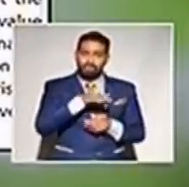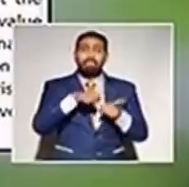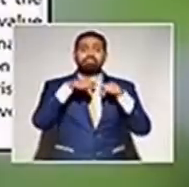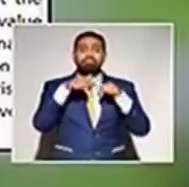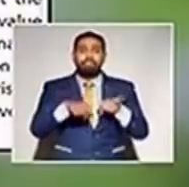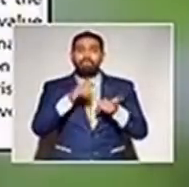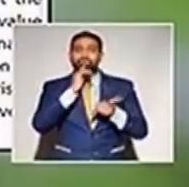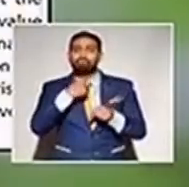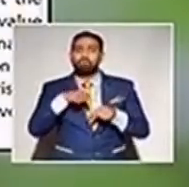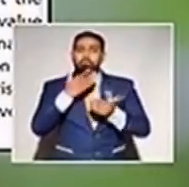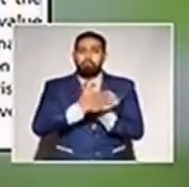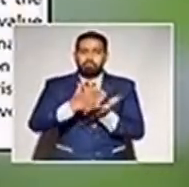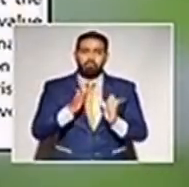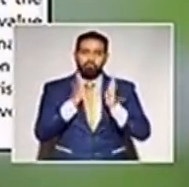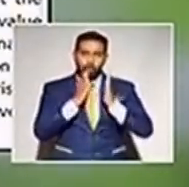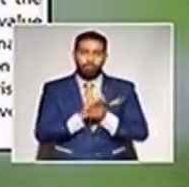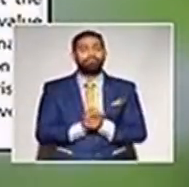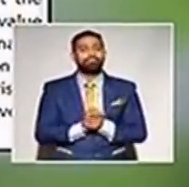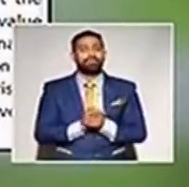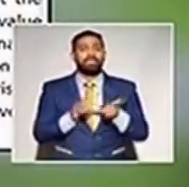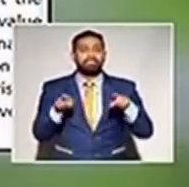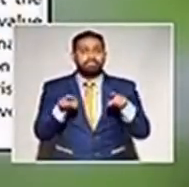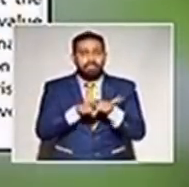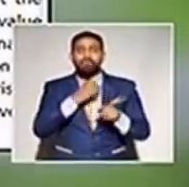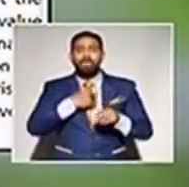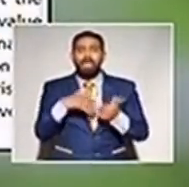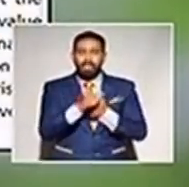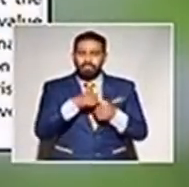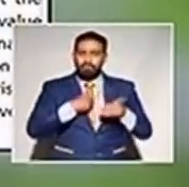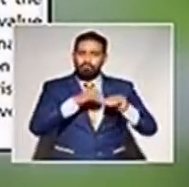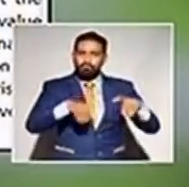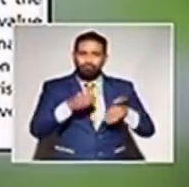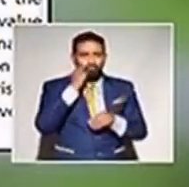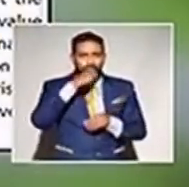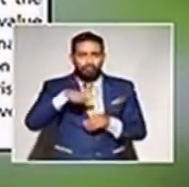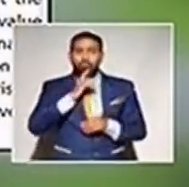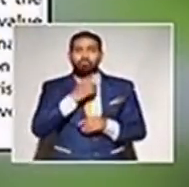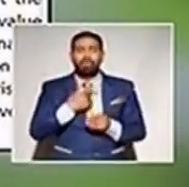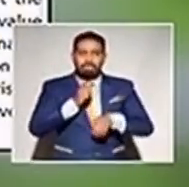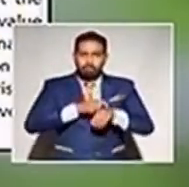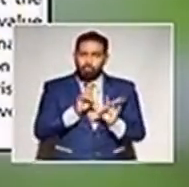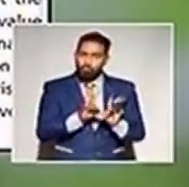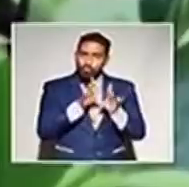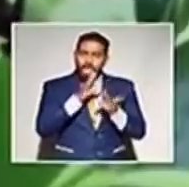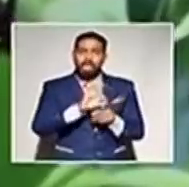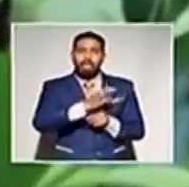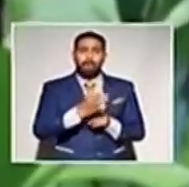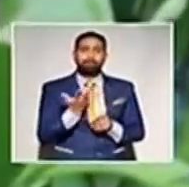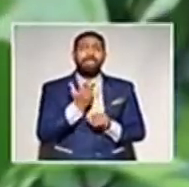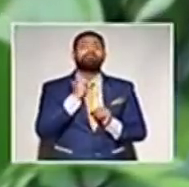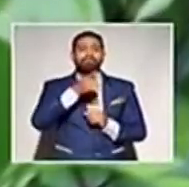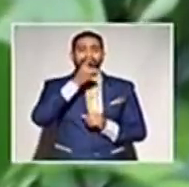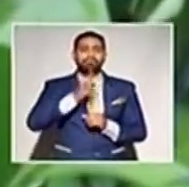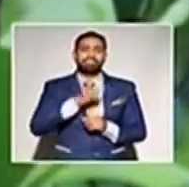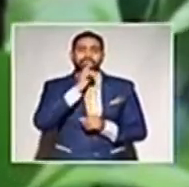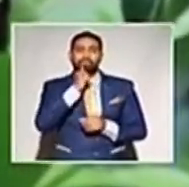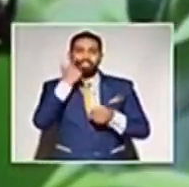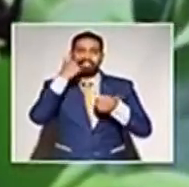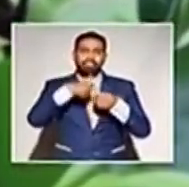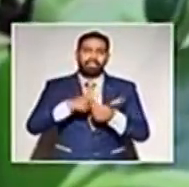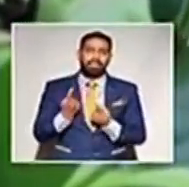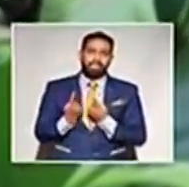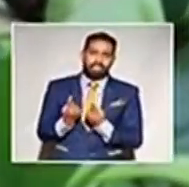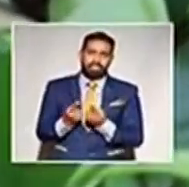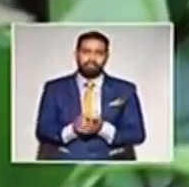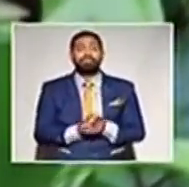that the manufacturers are unable to process the harvest on time due to the lack of diesel for the generators. According to the tea traders, the